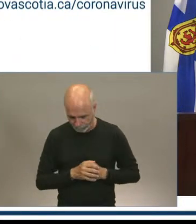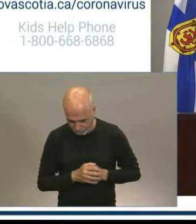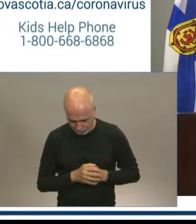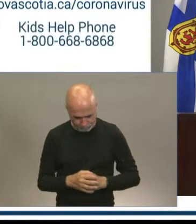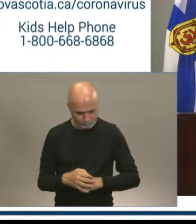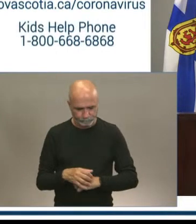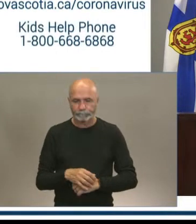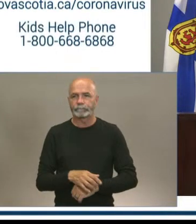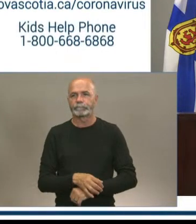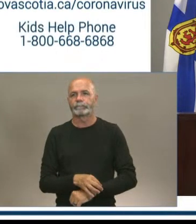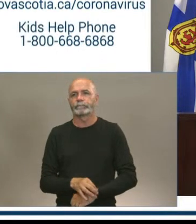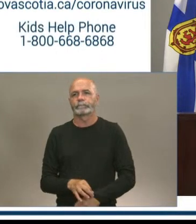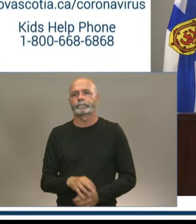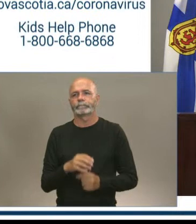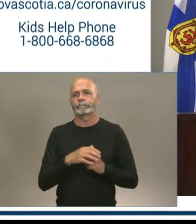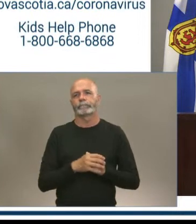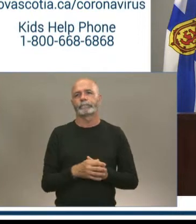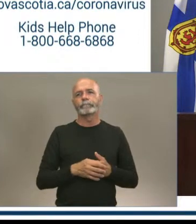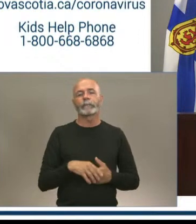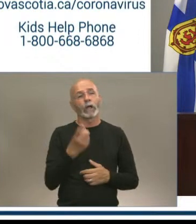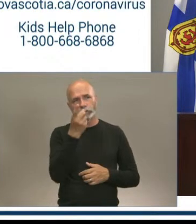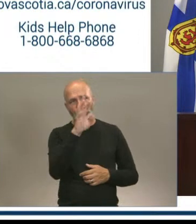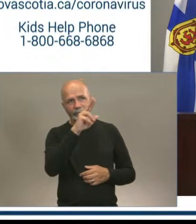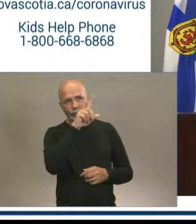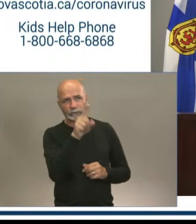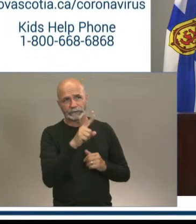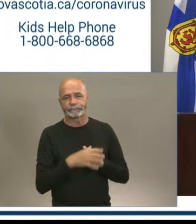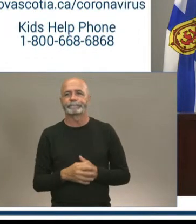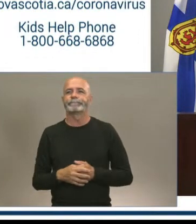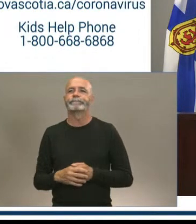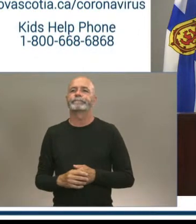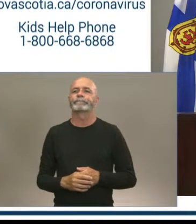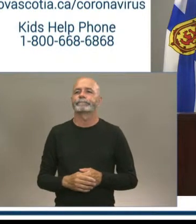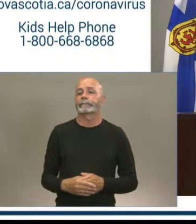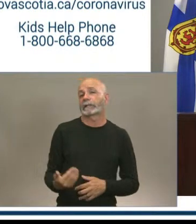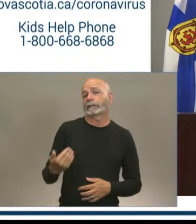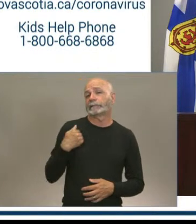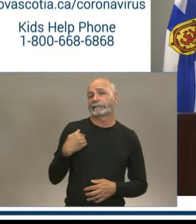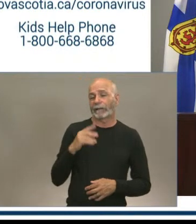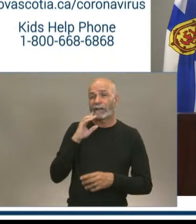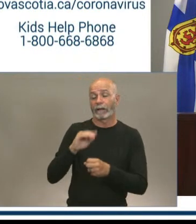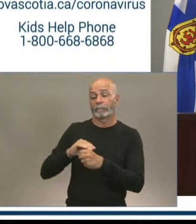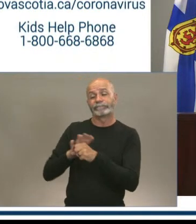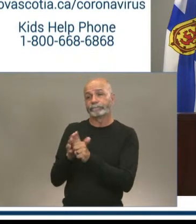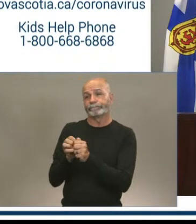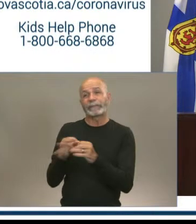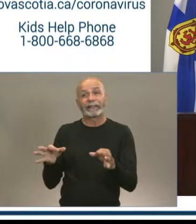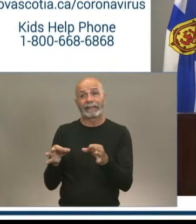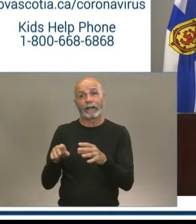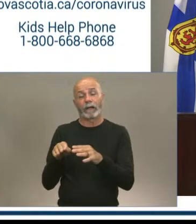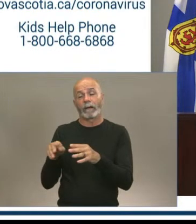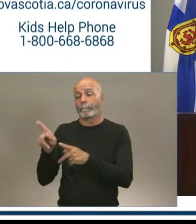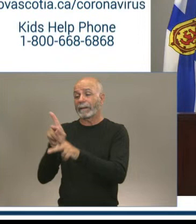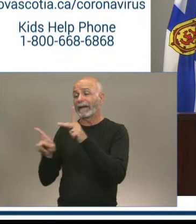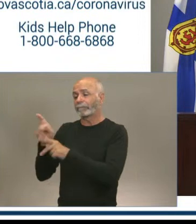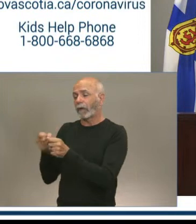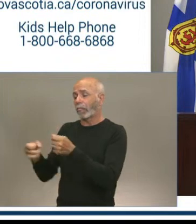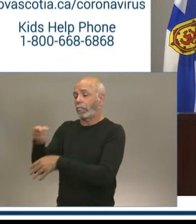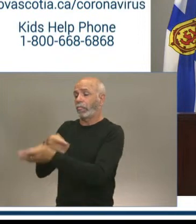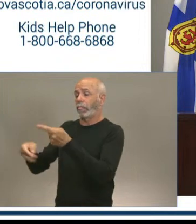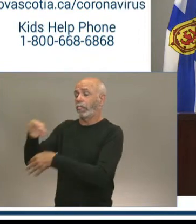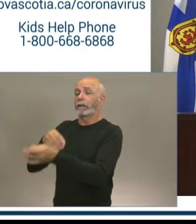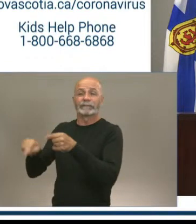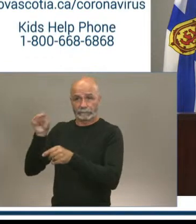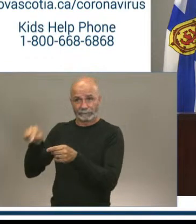Thank you. Dr. Strang, when we got a mini spike in COVID cases recently, we were told the cases were close contacts within a linked group of families. Was that